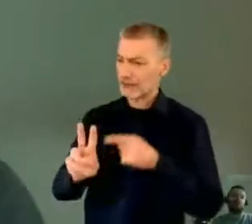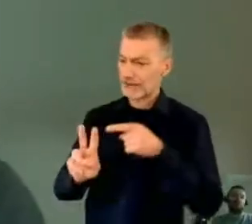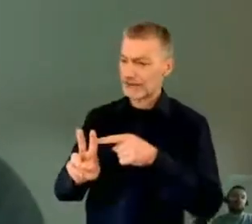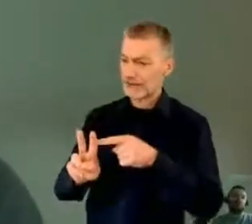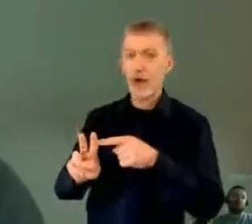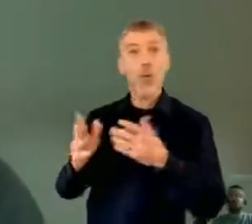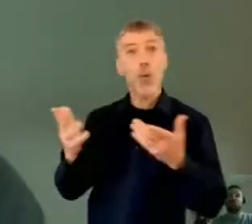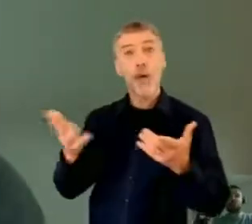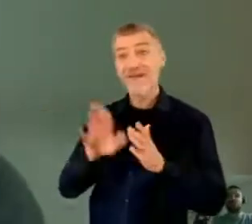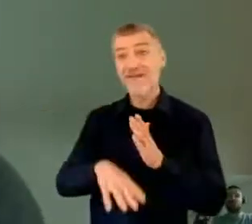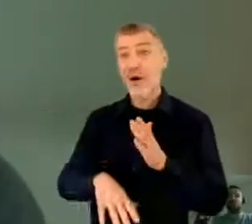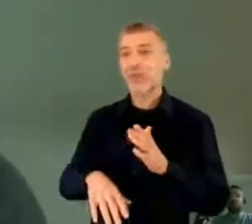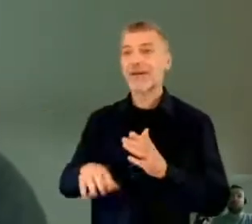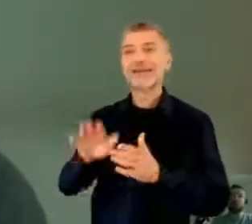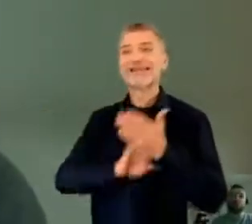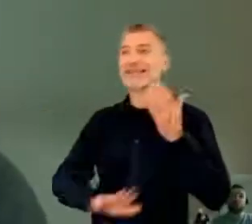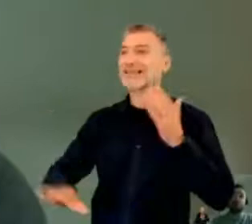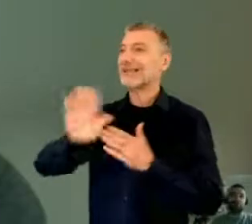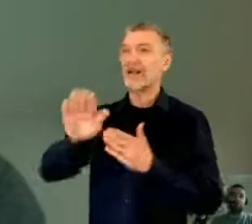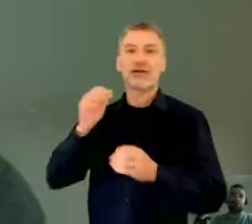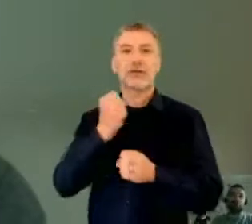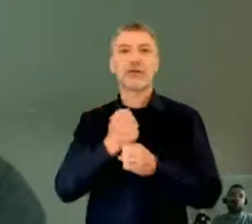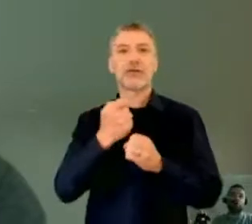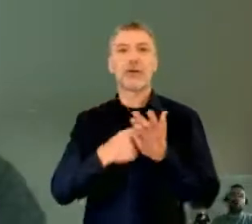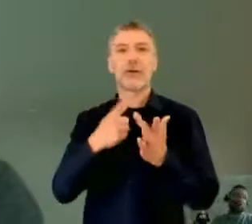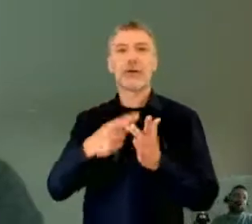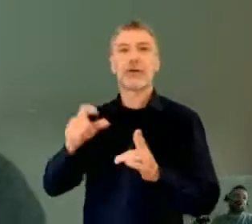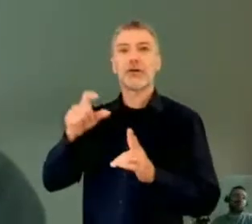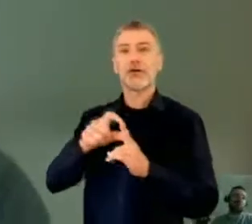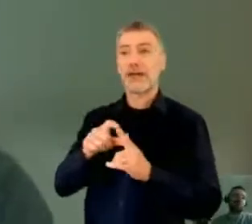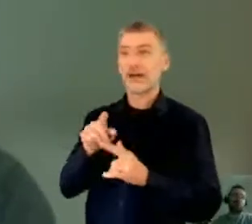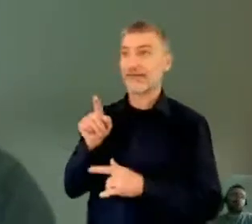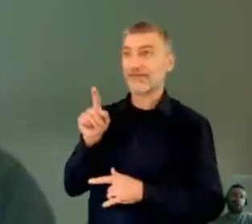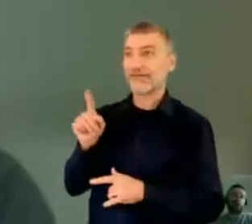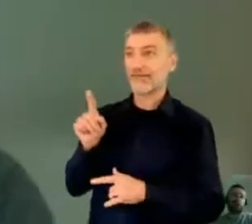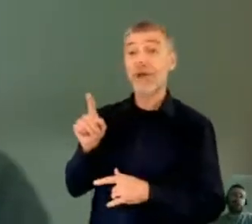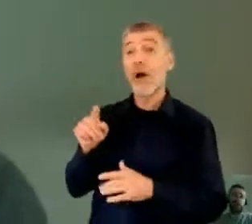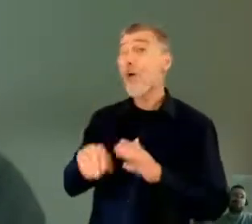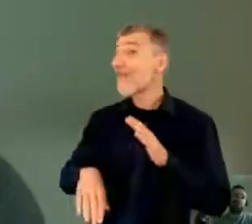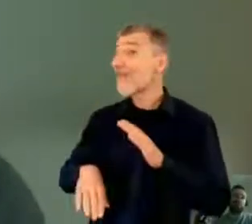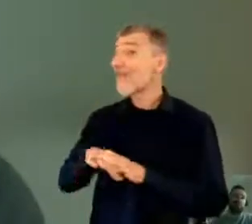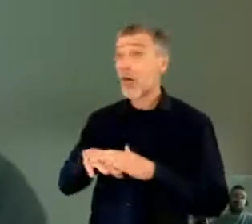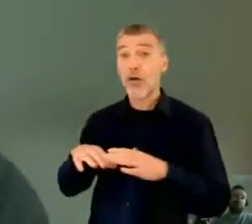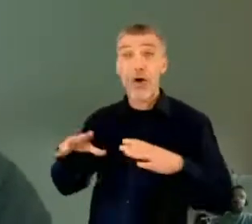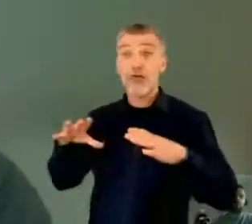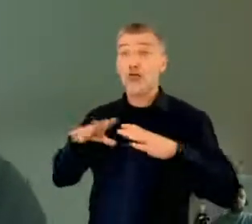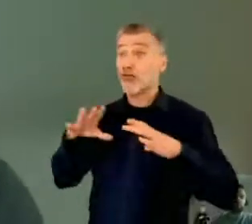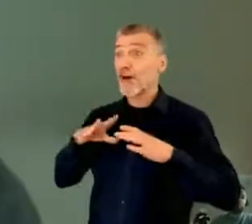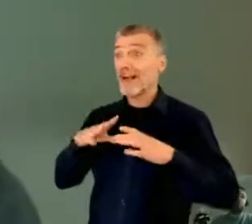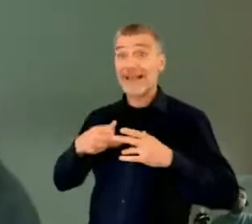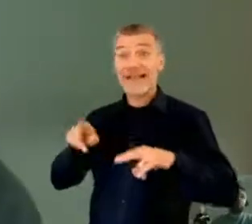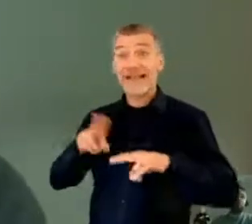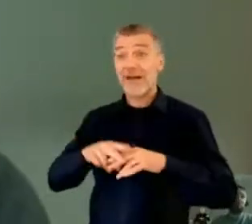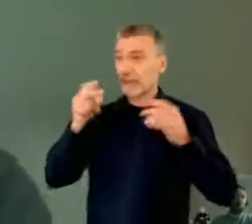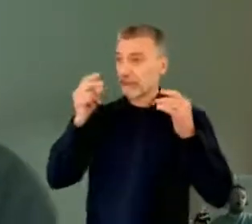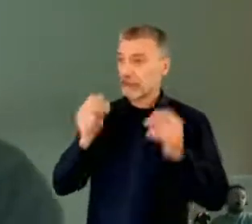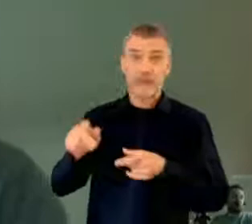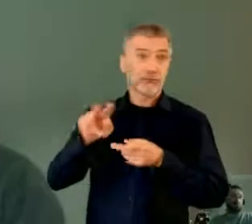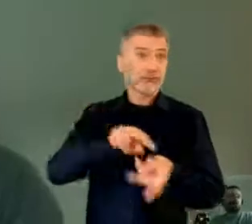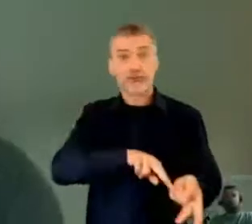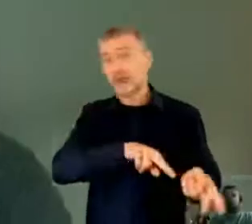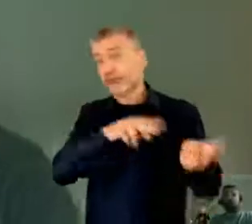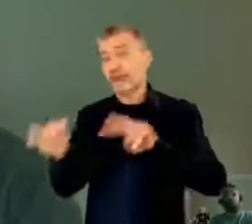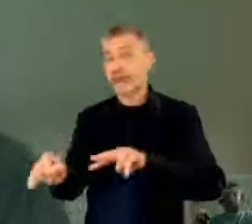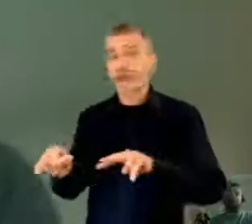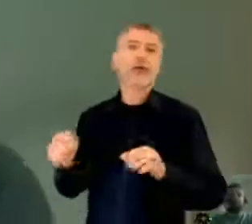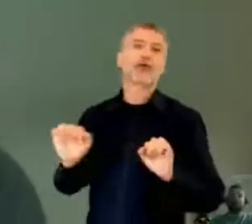that powers our homes is not at the standards ready to accommodate these amount of technologies at a huge industrial scale. So a